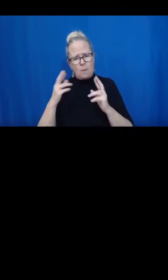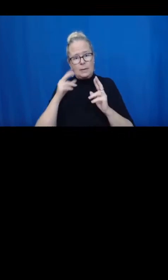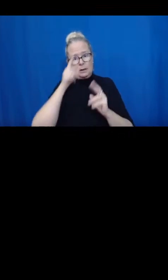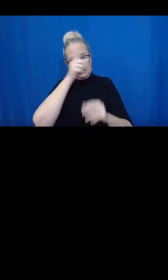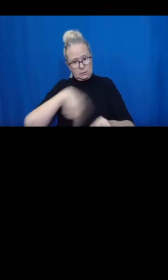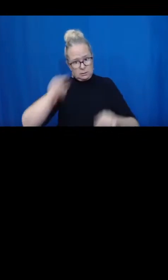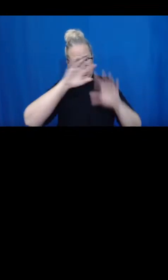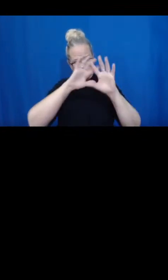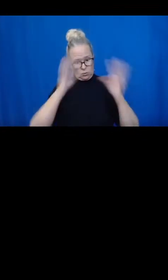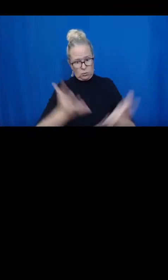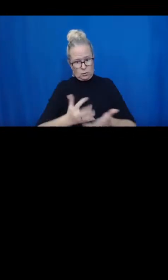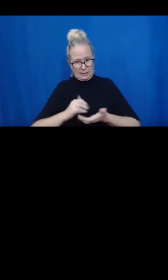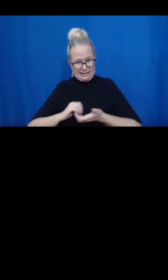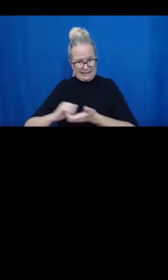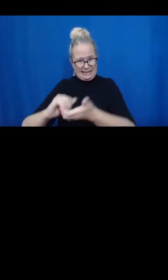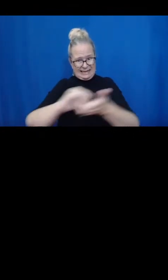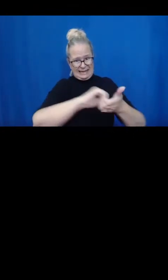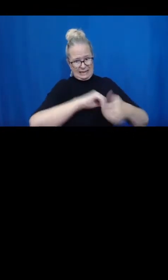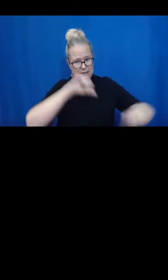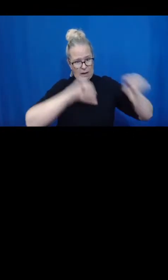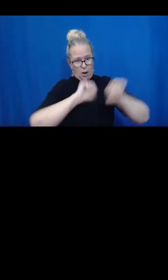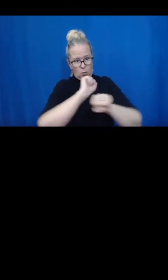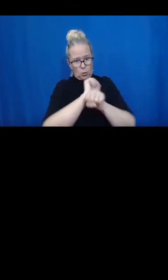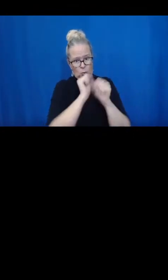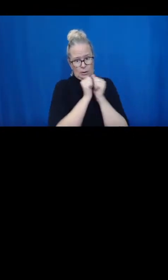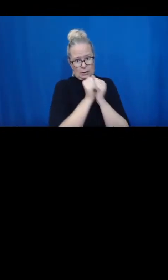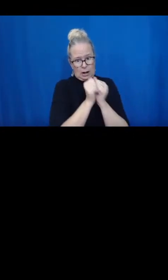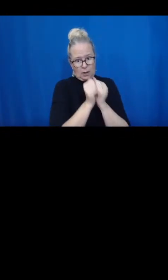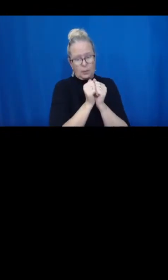next iterations and hopefully